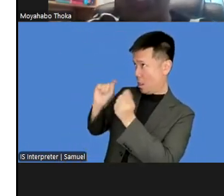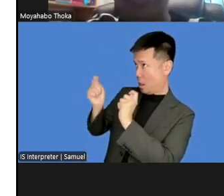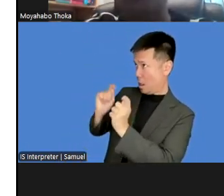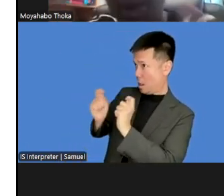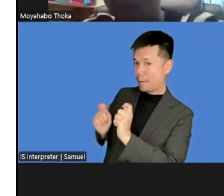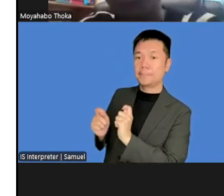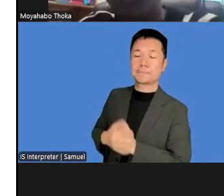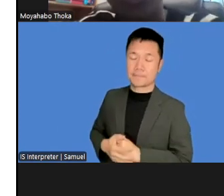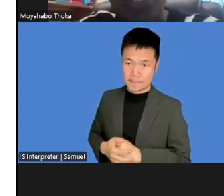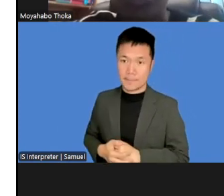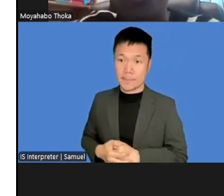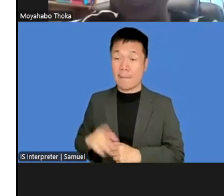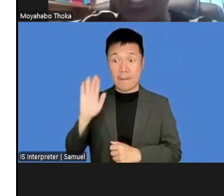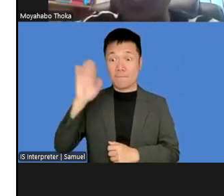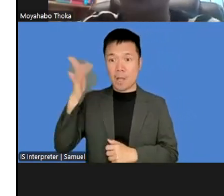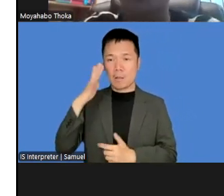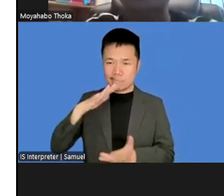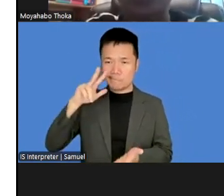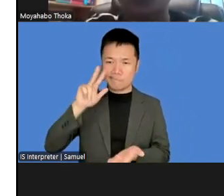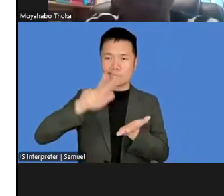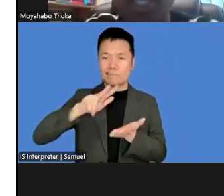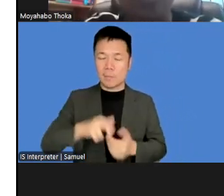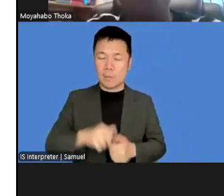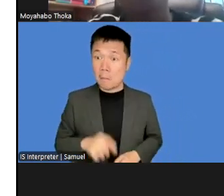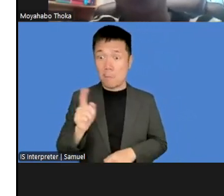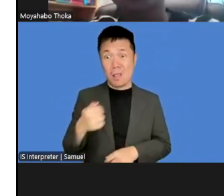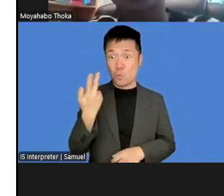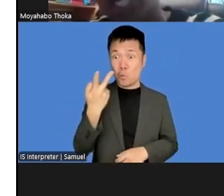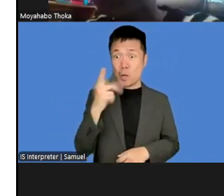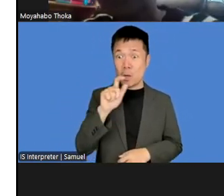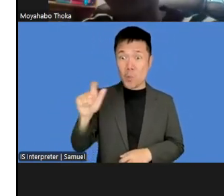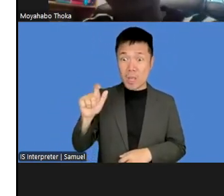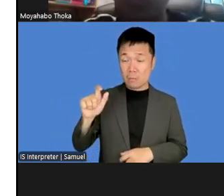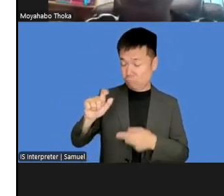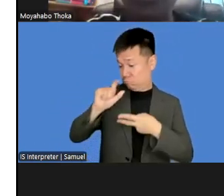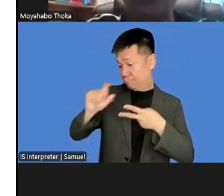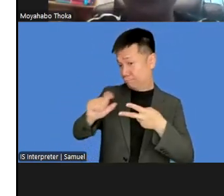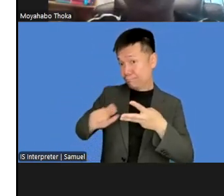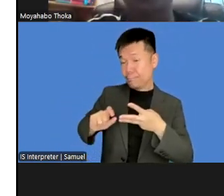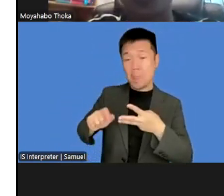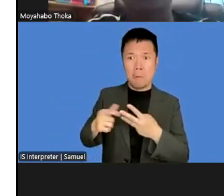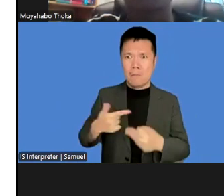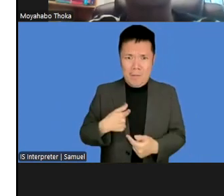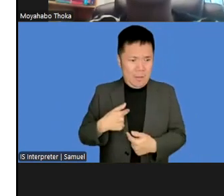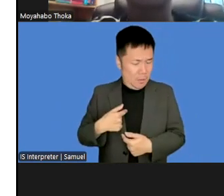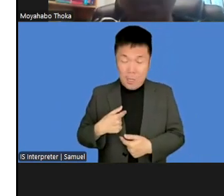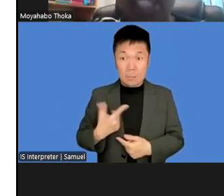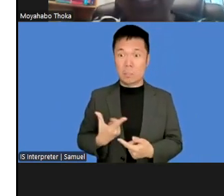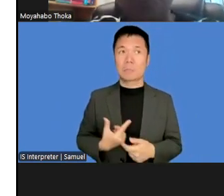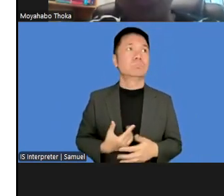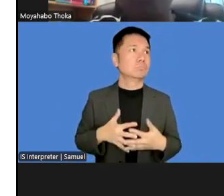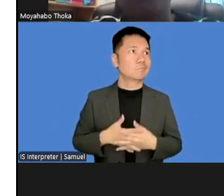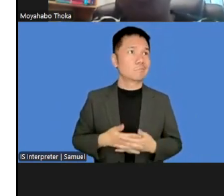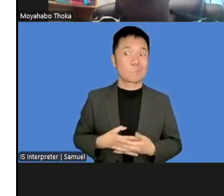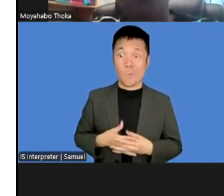directives and publish directives, but again, within a 3-week period, because to us, it did not make sense that we should wait for another 6